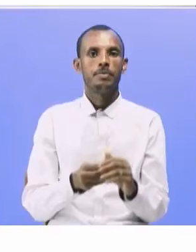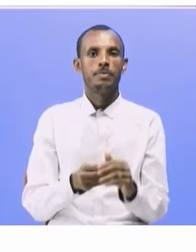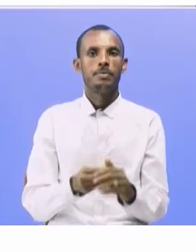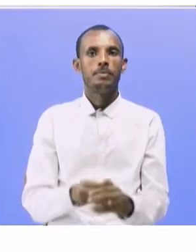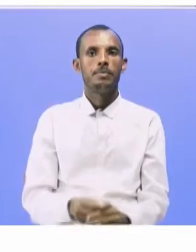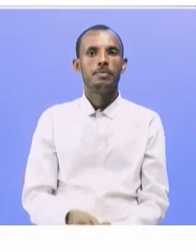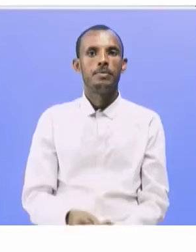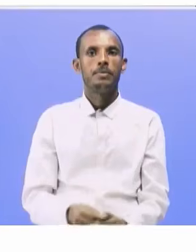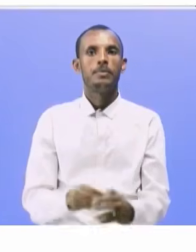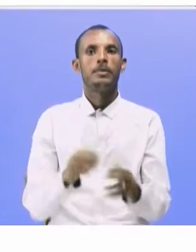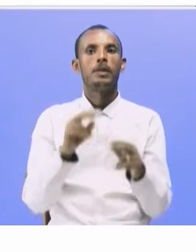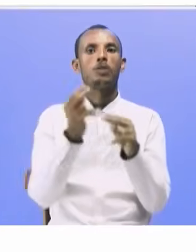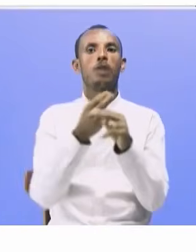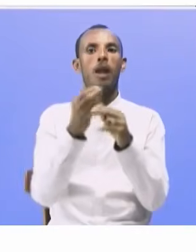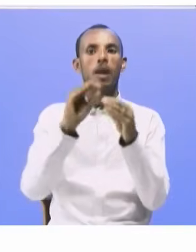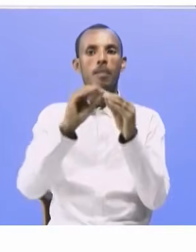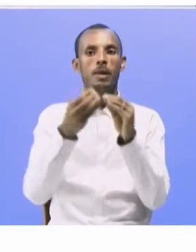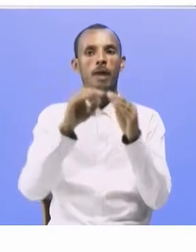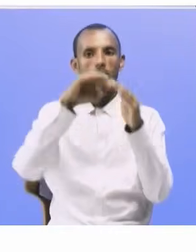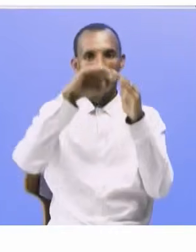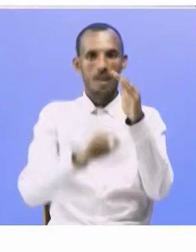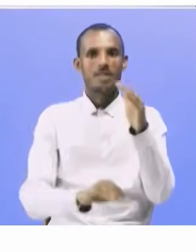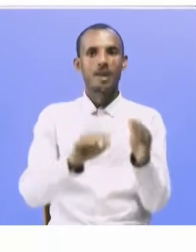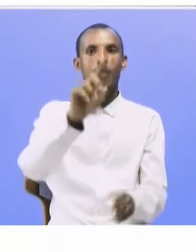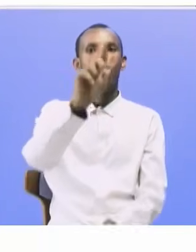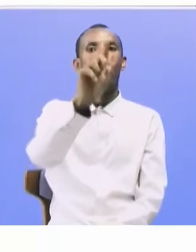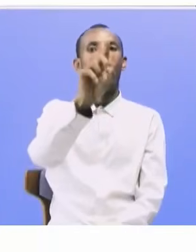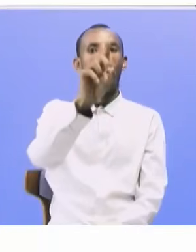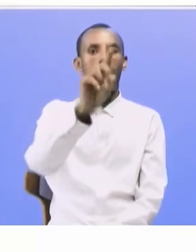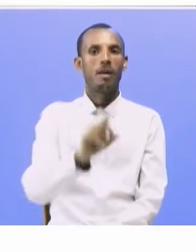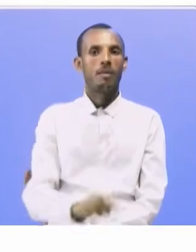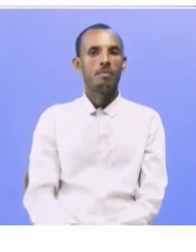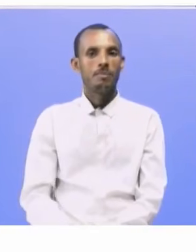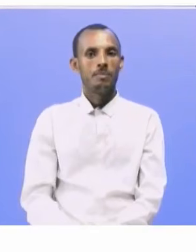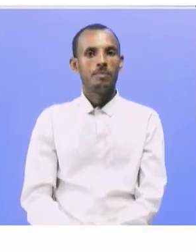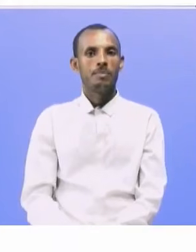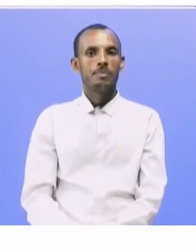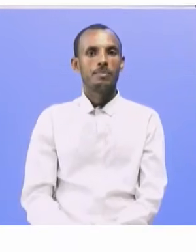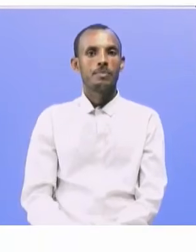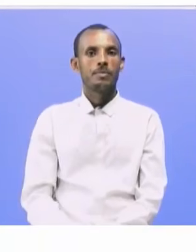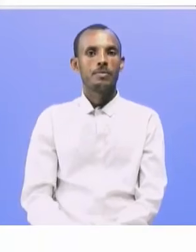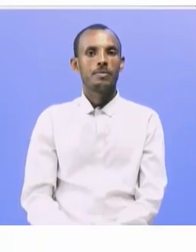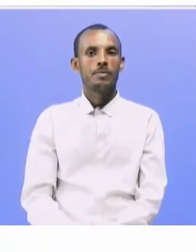set of natural numbers less than 1. Less